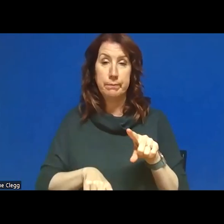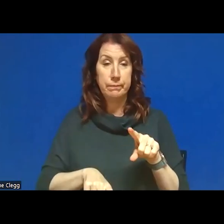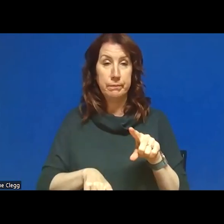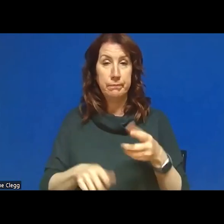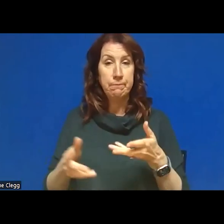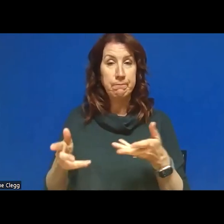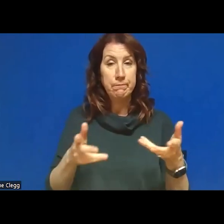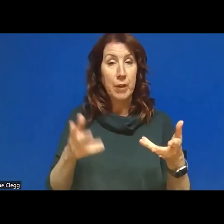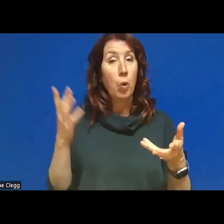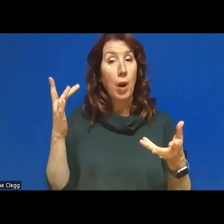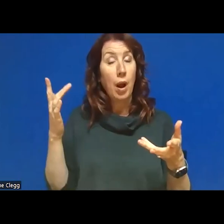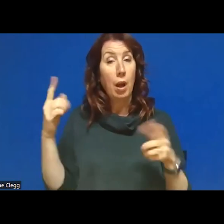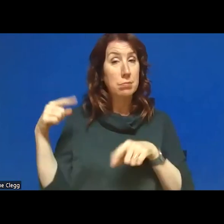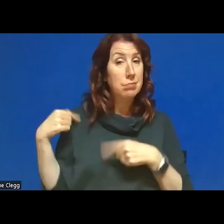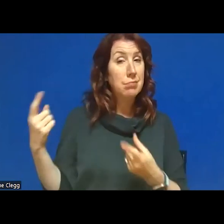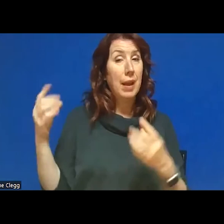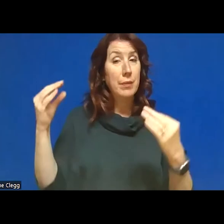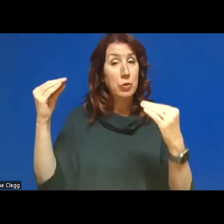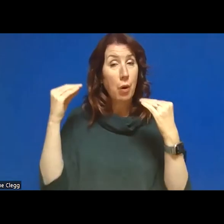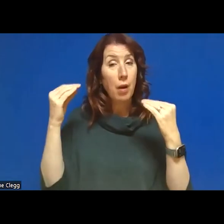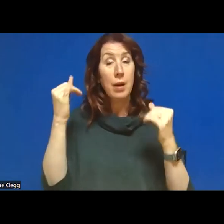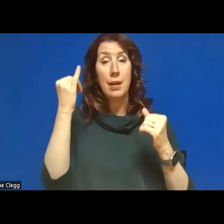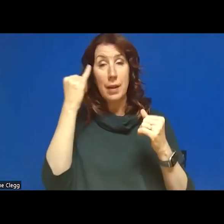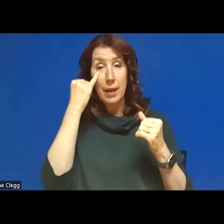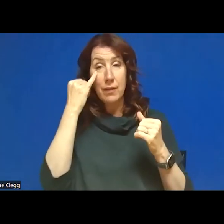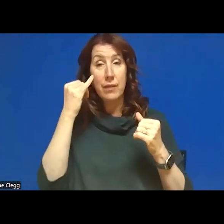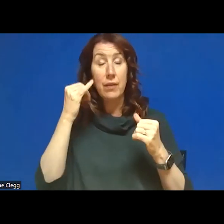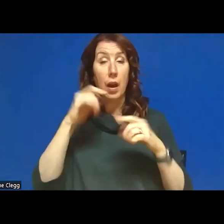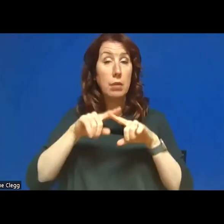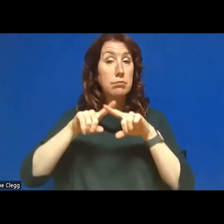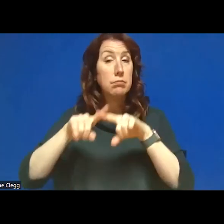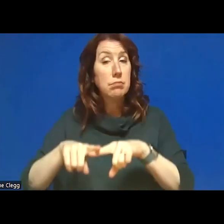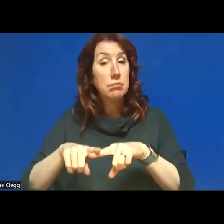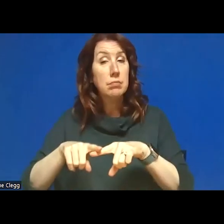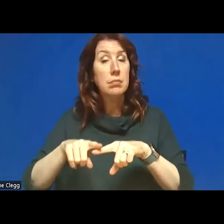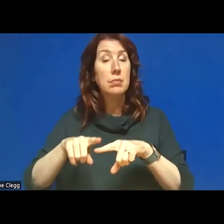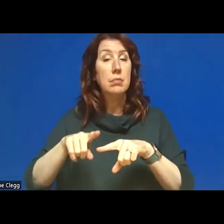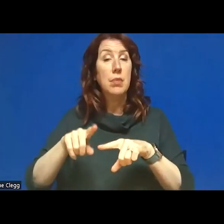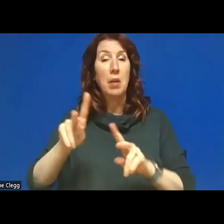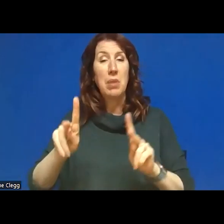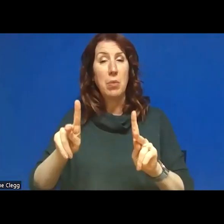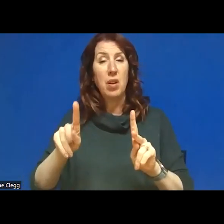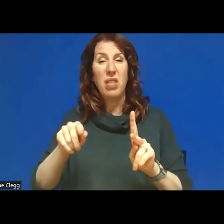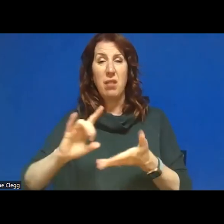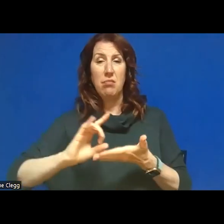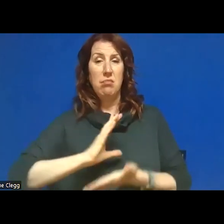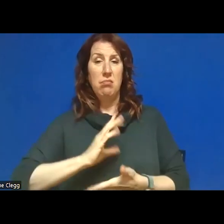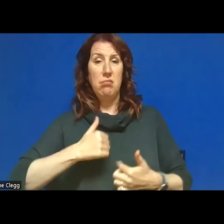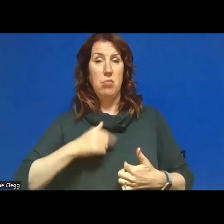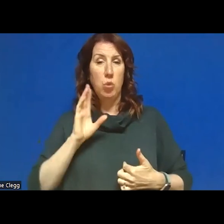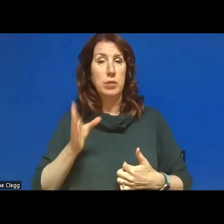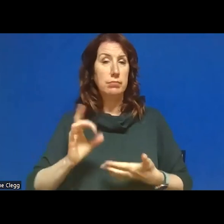because I had been taught that if I needed or leaned on anybody else, they wouldn't want me around for very long.